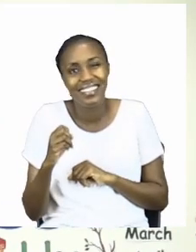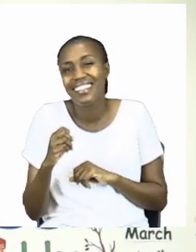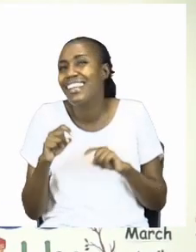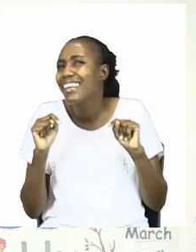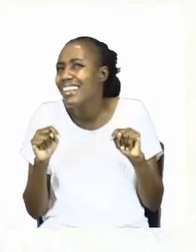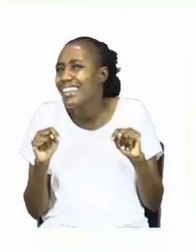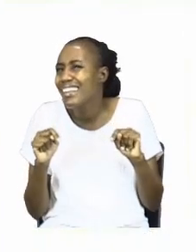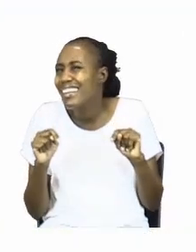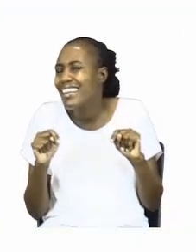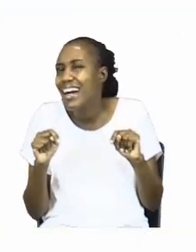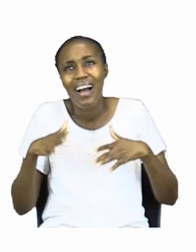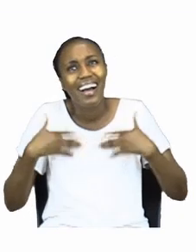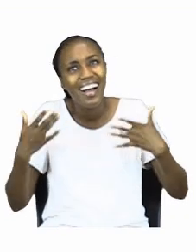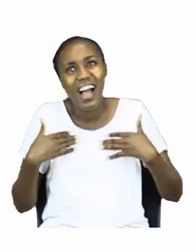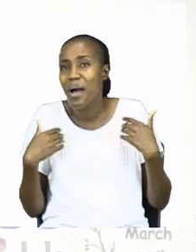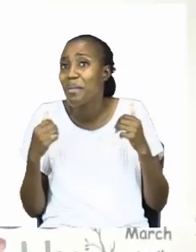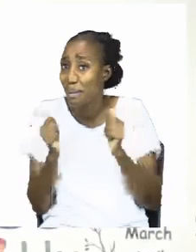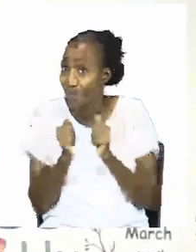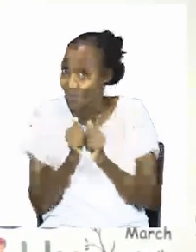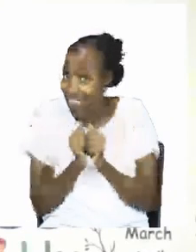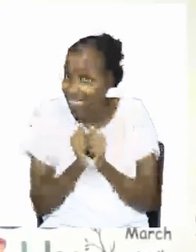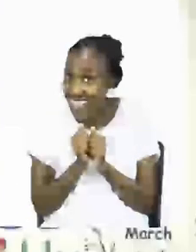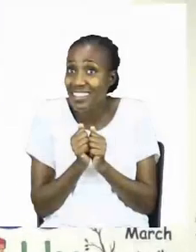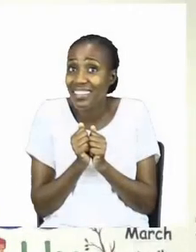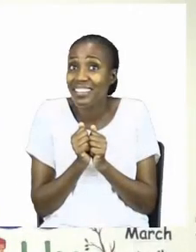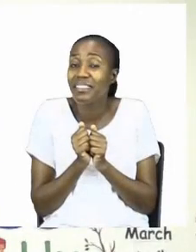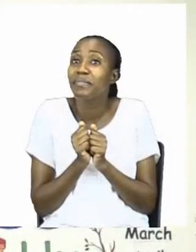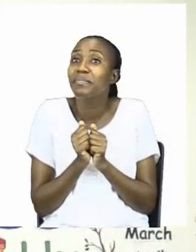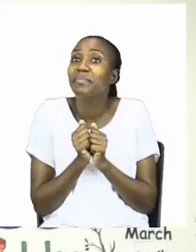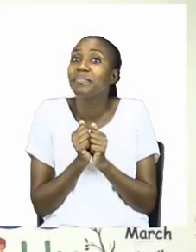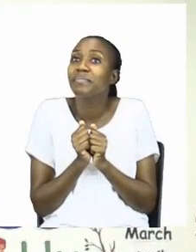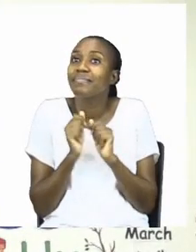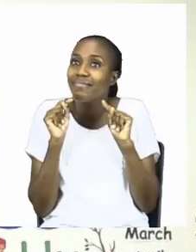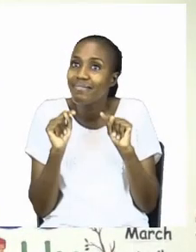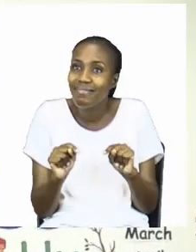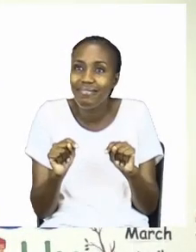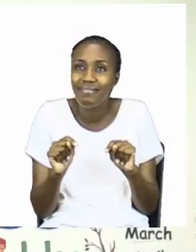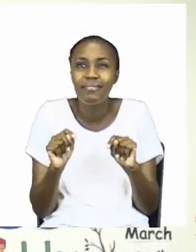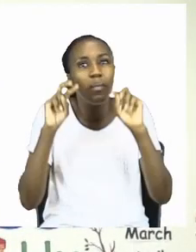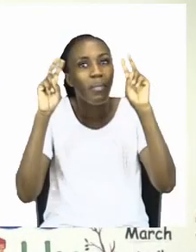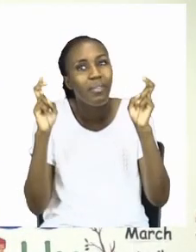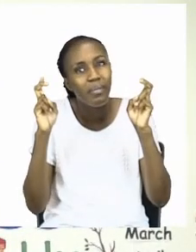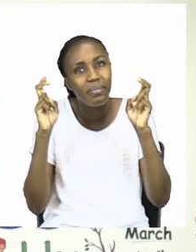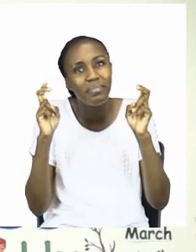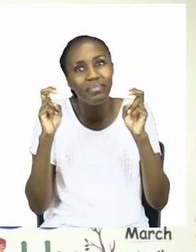I'm so glad that you could join us again today. Our theme for this week is